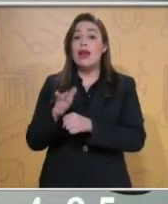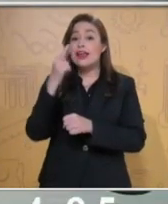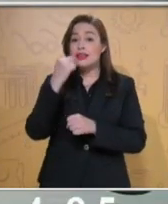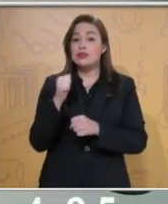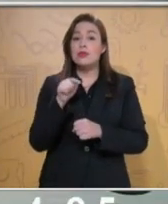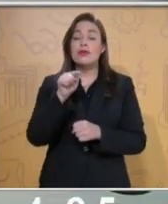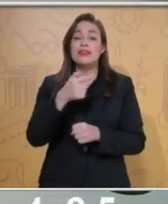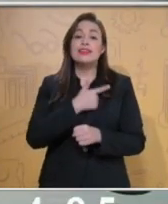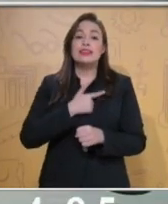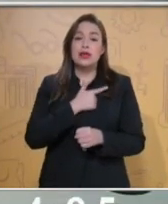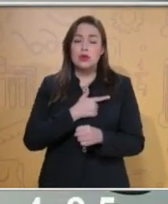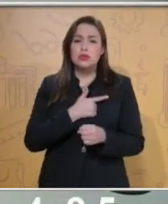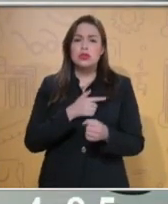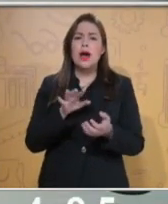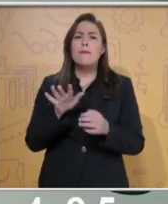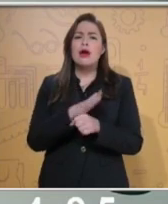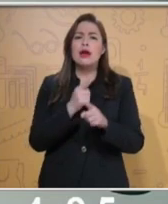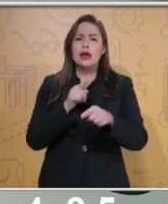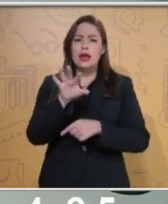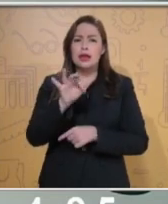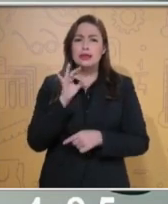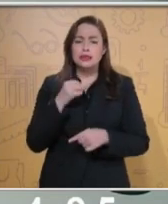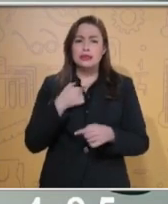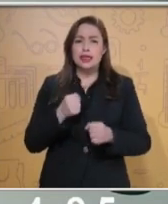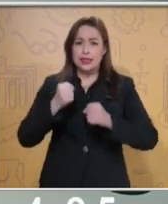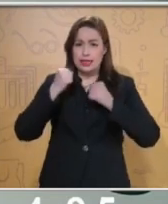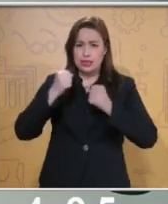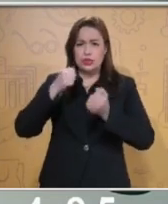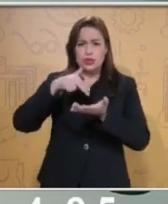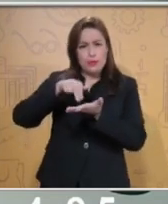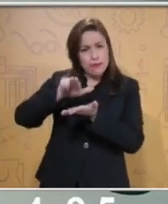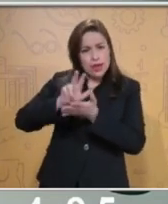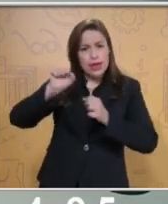you selected superhero, you can give your own opinion about it.